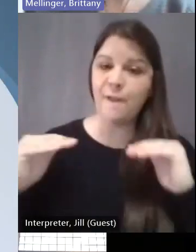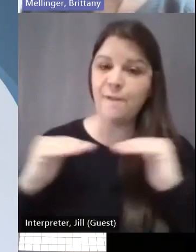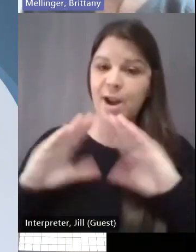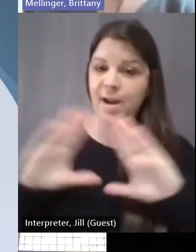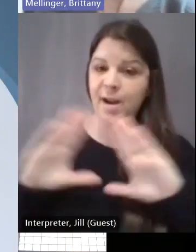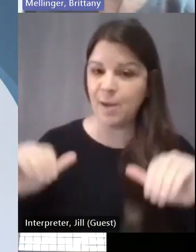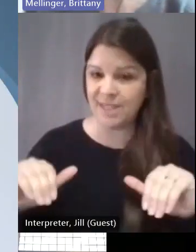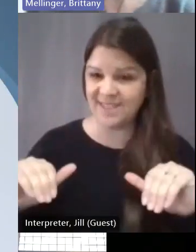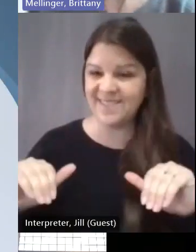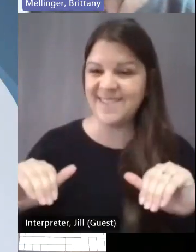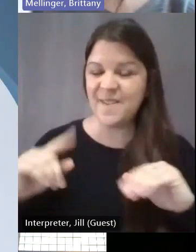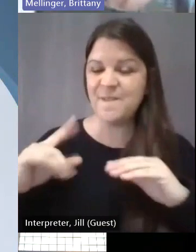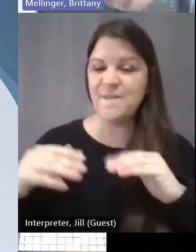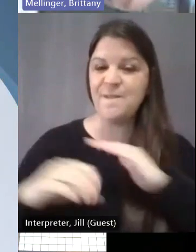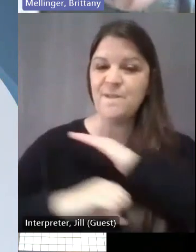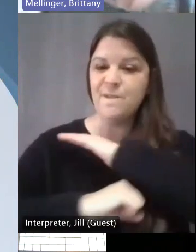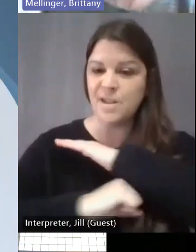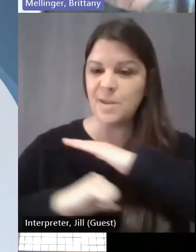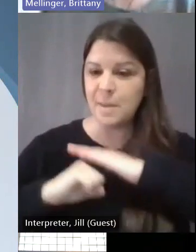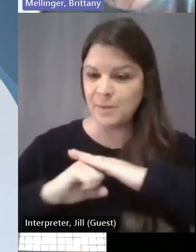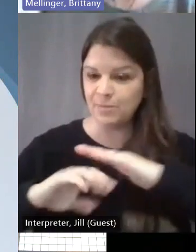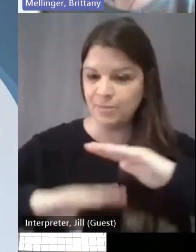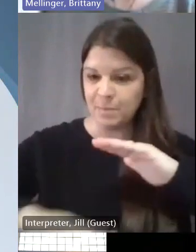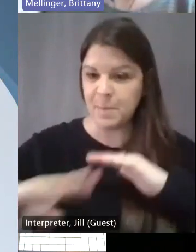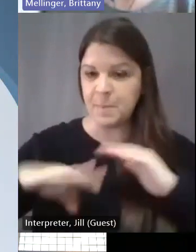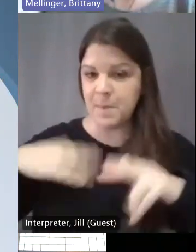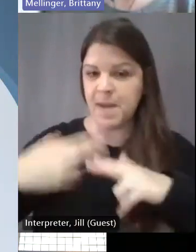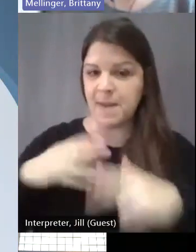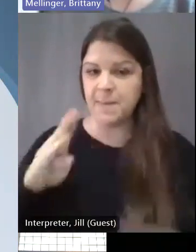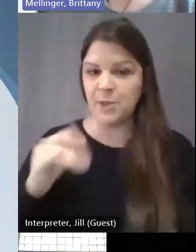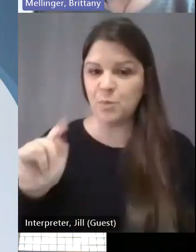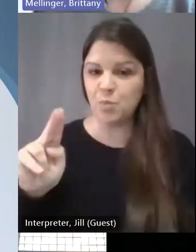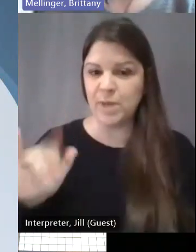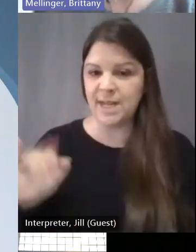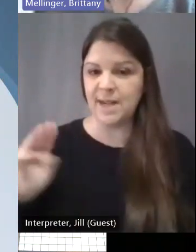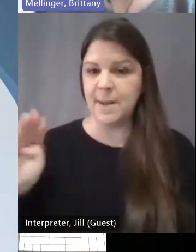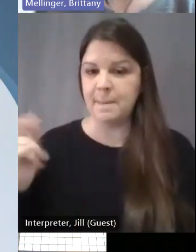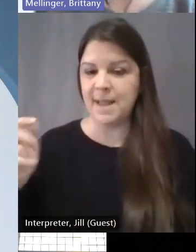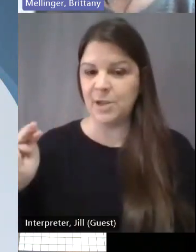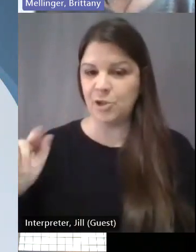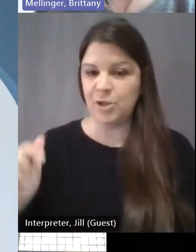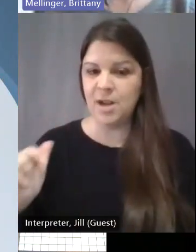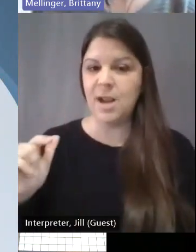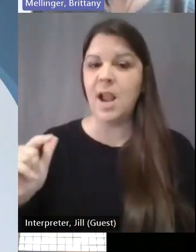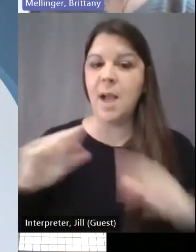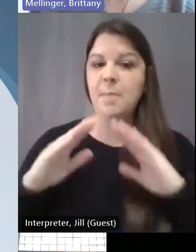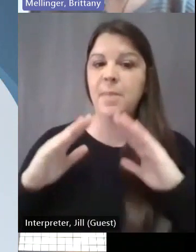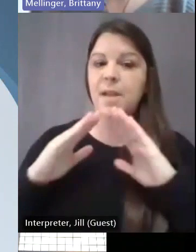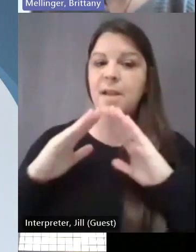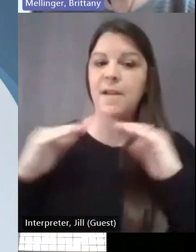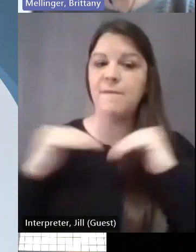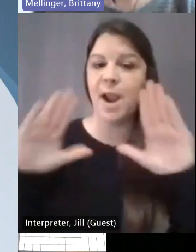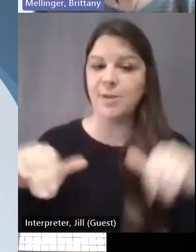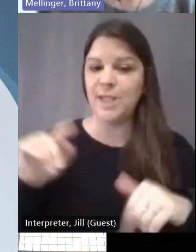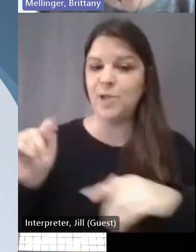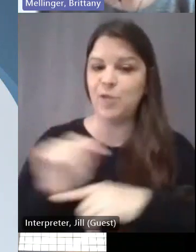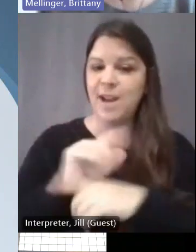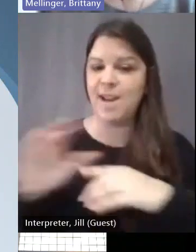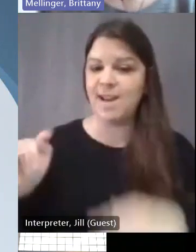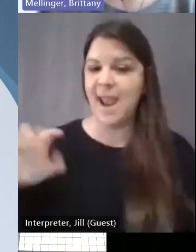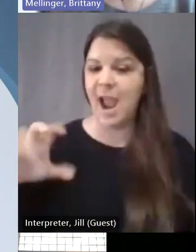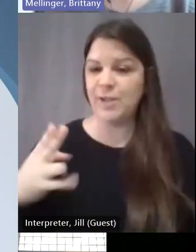on fair housing fundamentals. My name is Brittany Mellinger. I'm the Fair Housing Training and Outreach Coordinator here at PHRC,